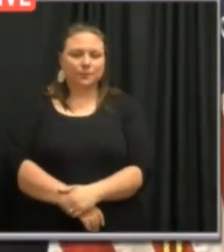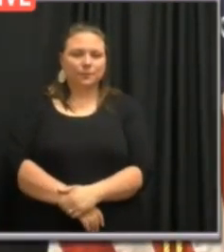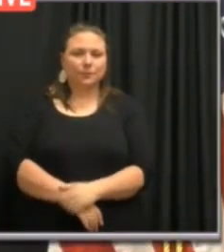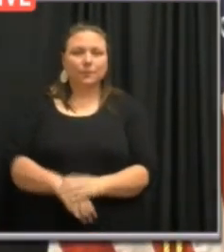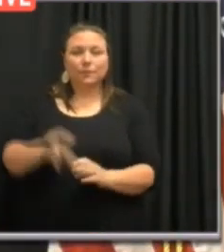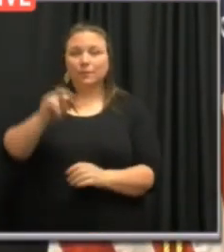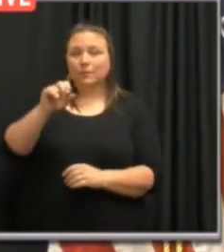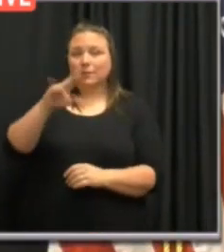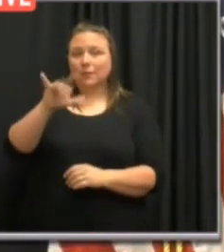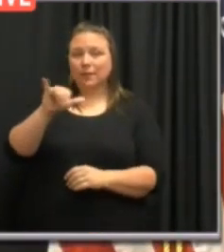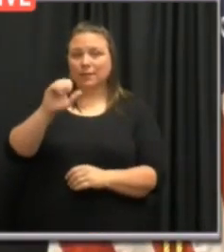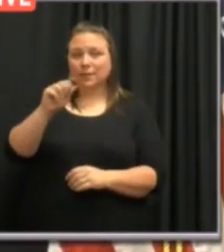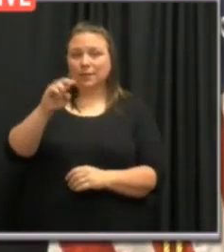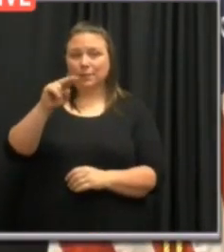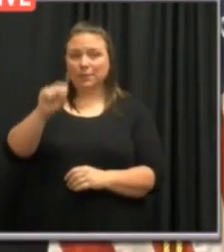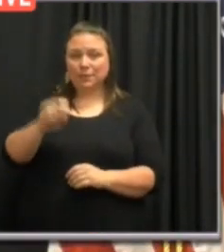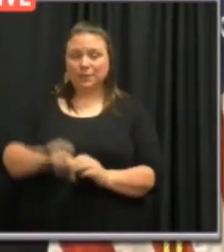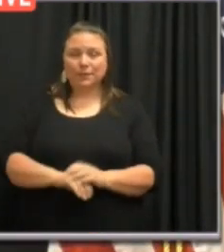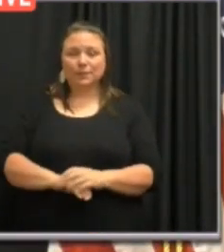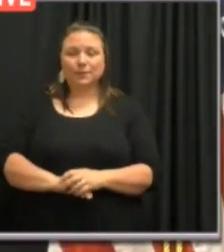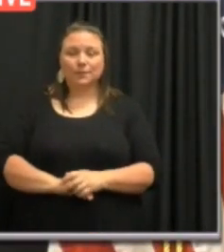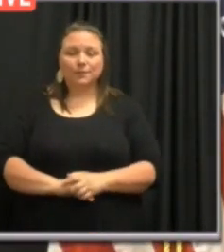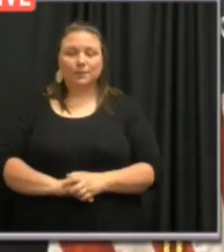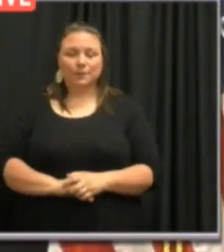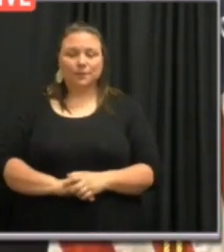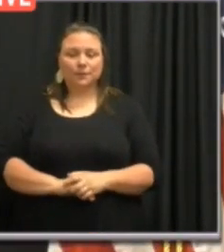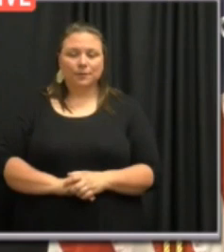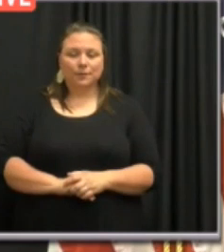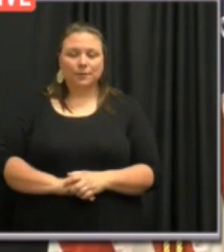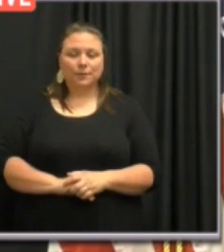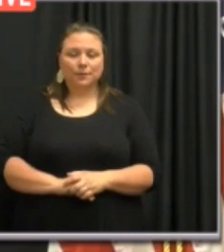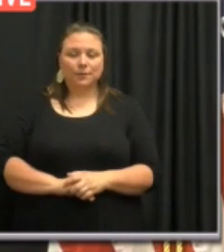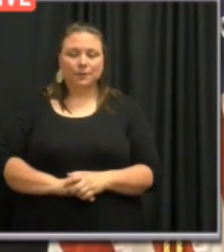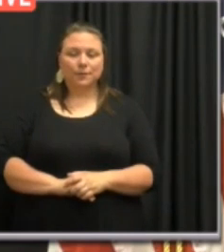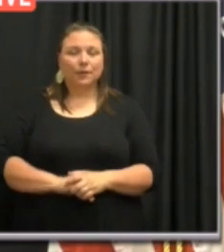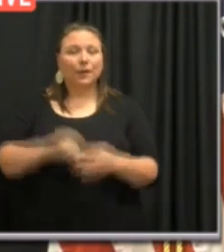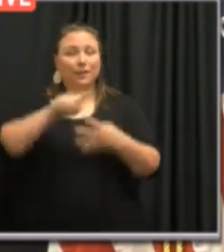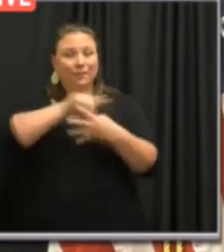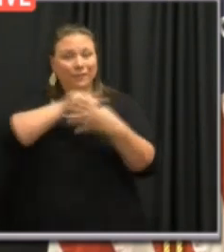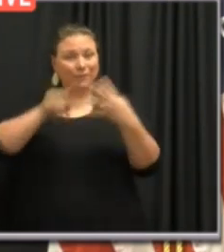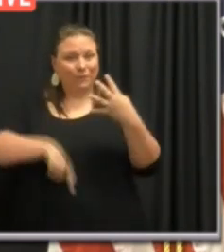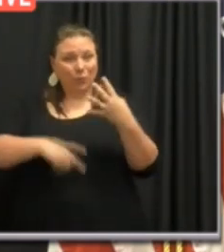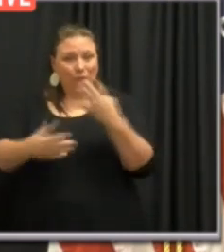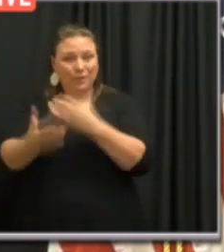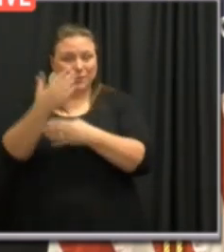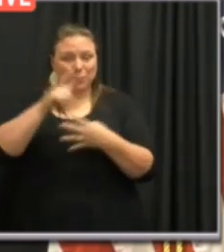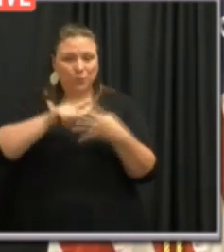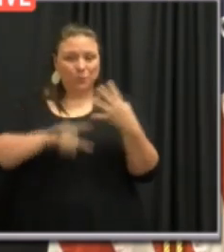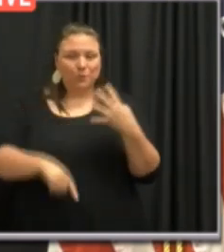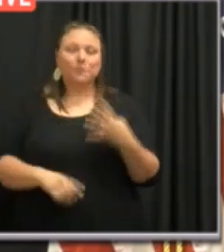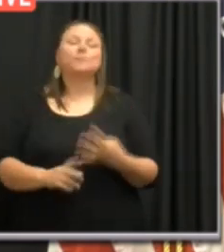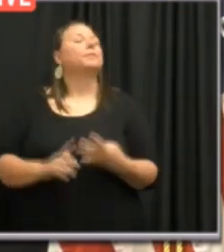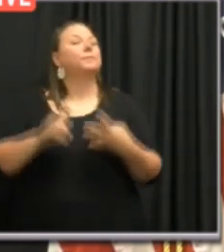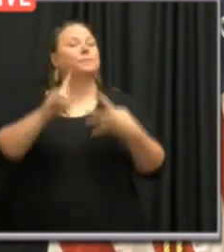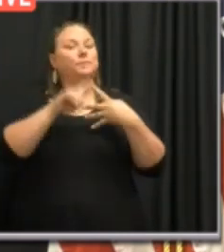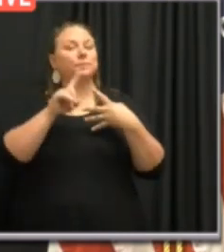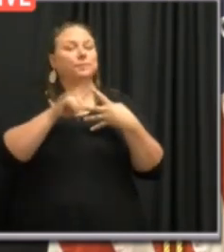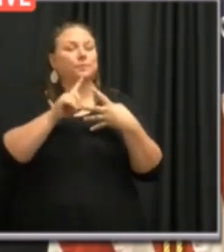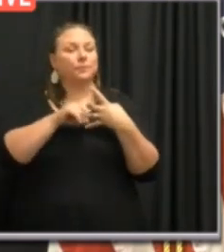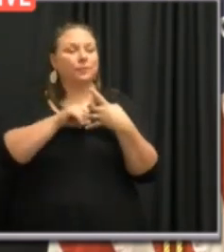Nancy Amons, WSMV. Nancy? Hi, thank you. I have 4 questions this morning. First of